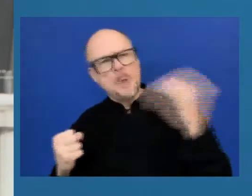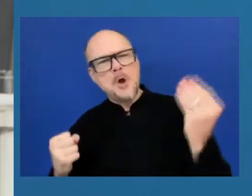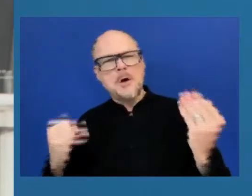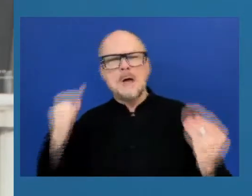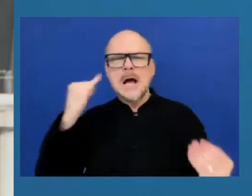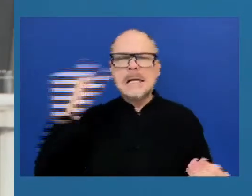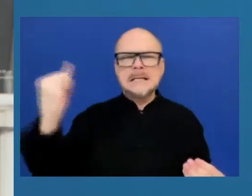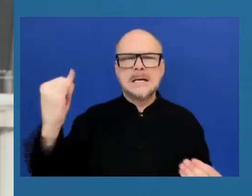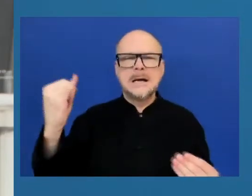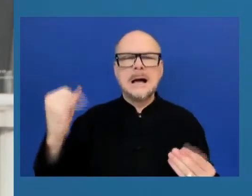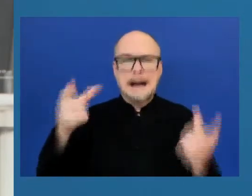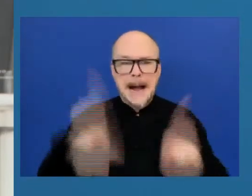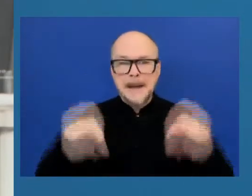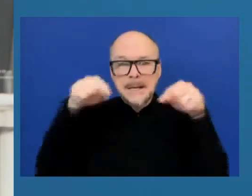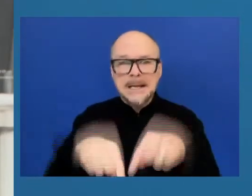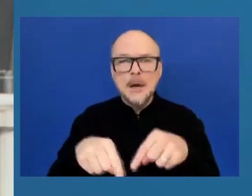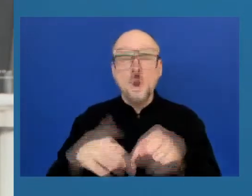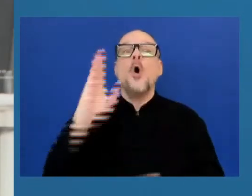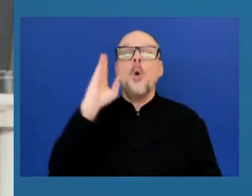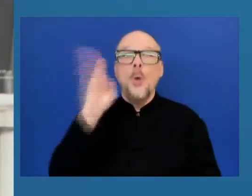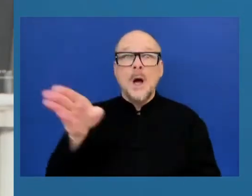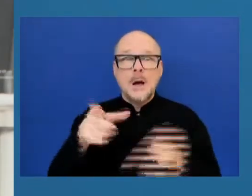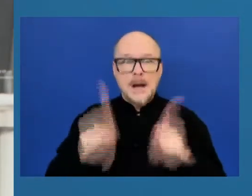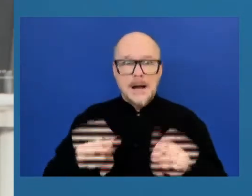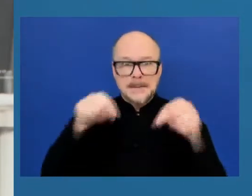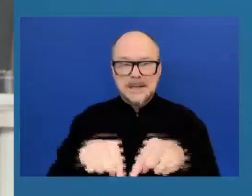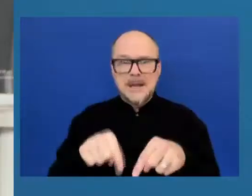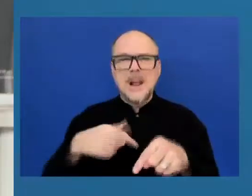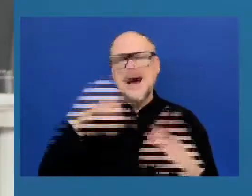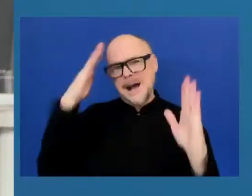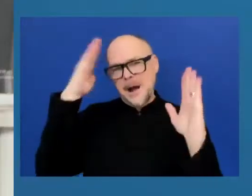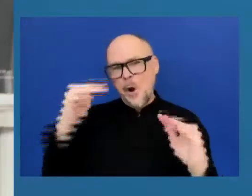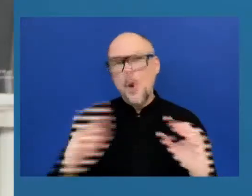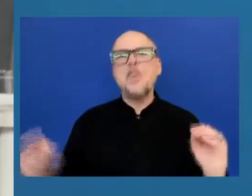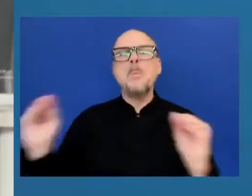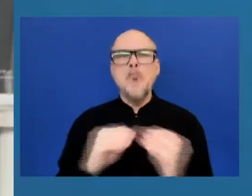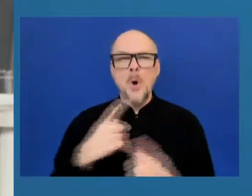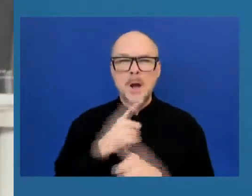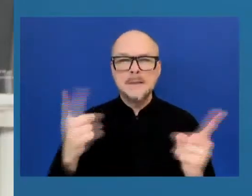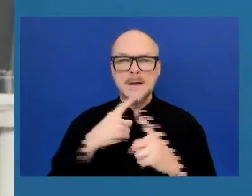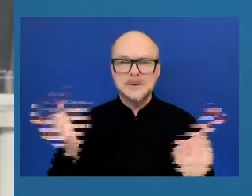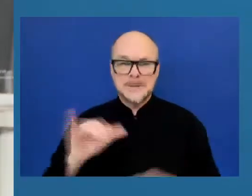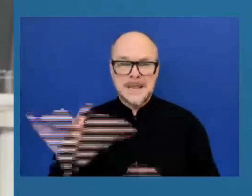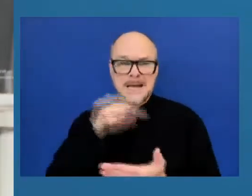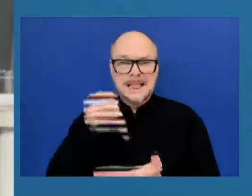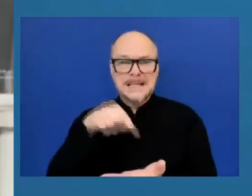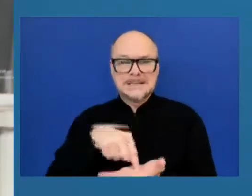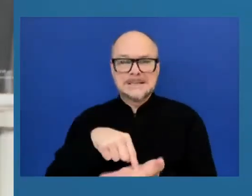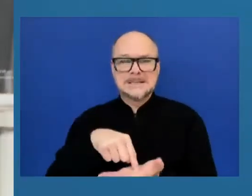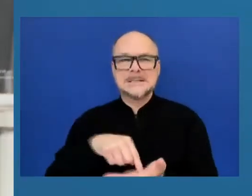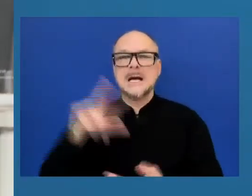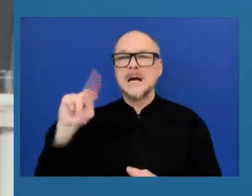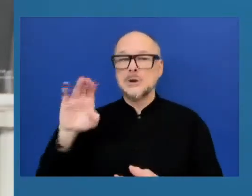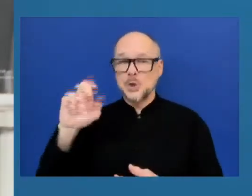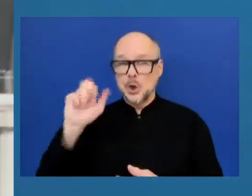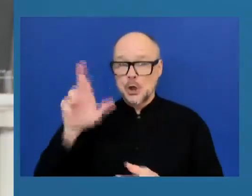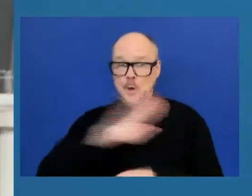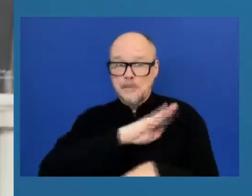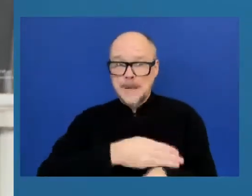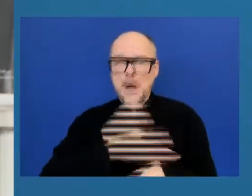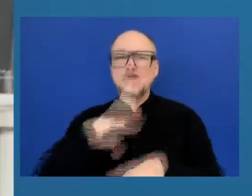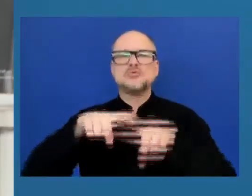only happen here, it will happen here. And I'm hoping there's more announcements of this. Nuclear power is reliable,